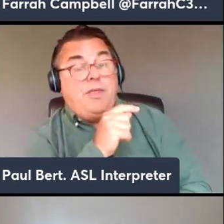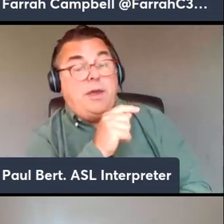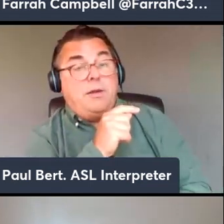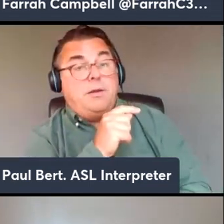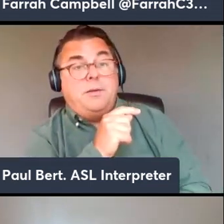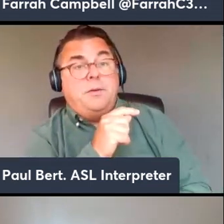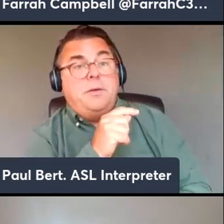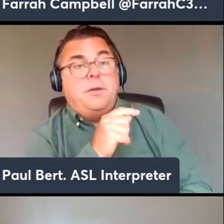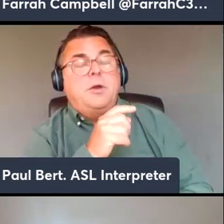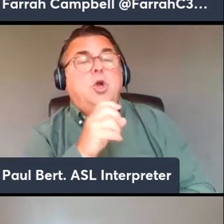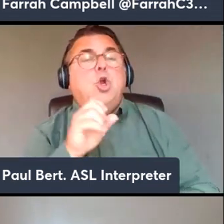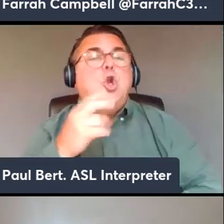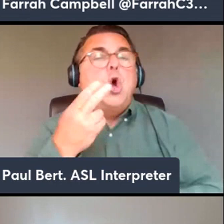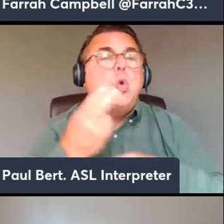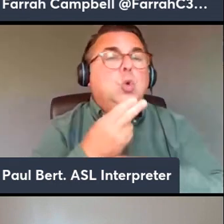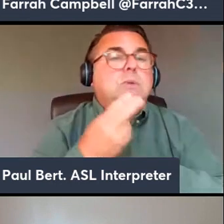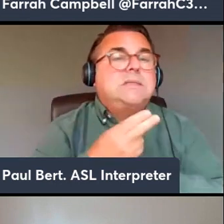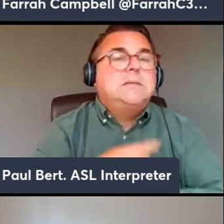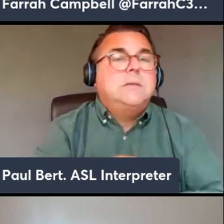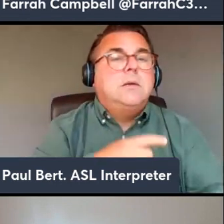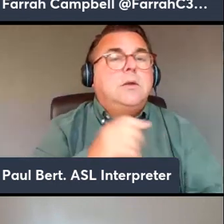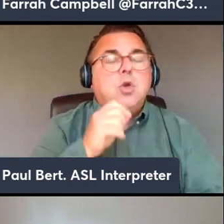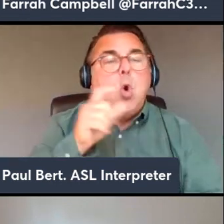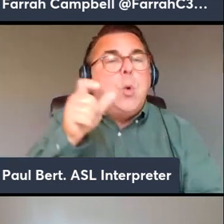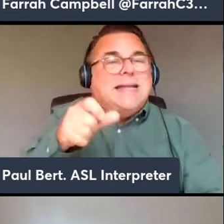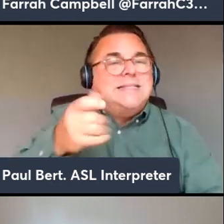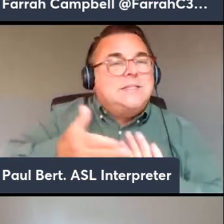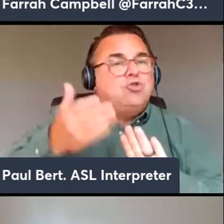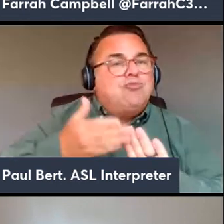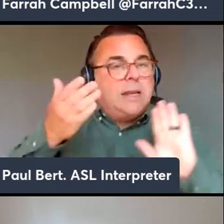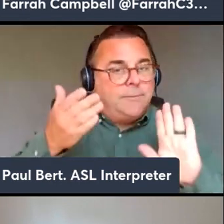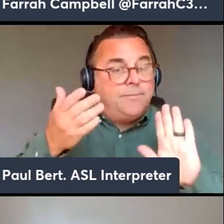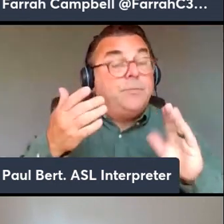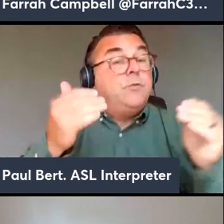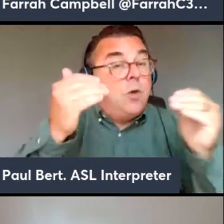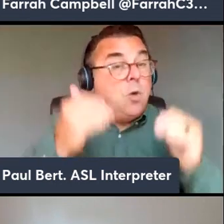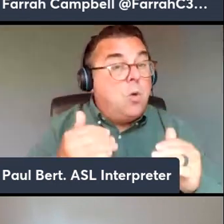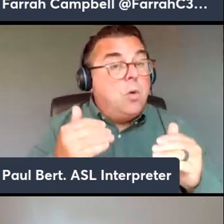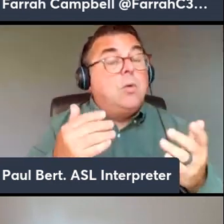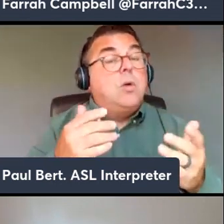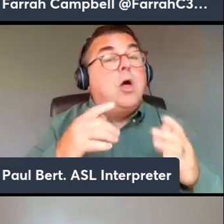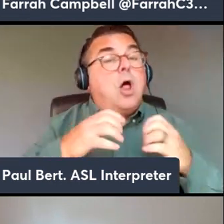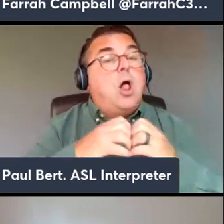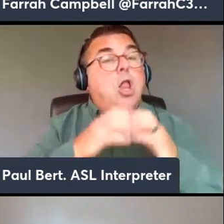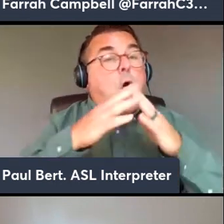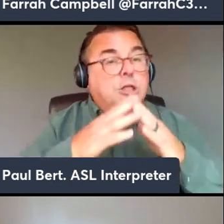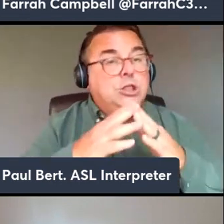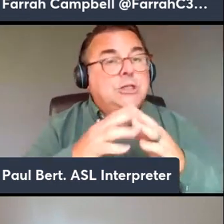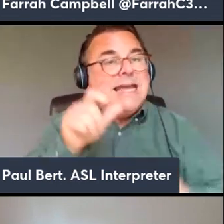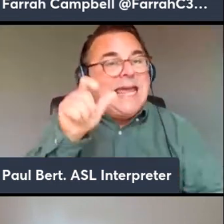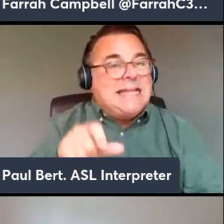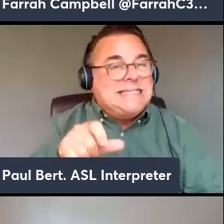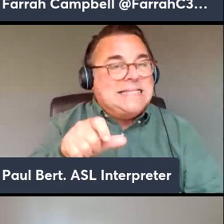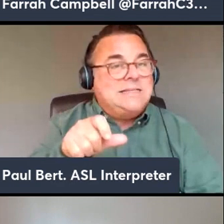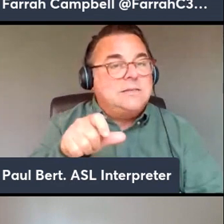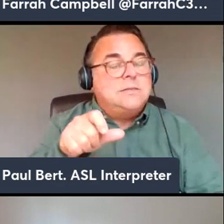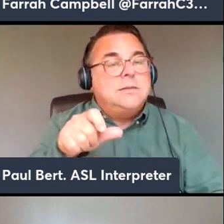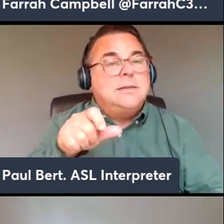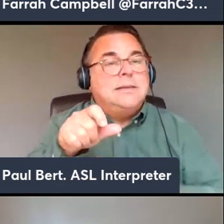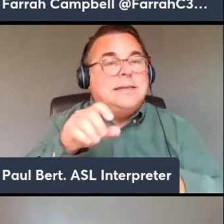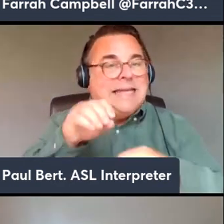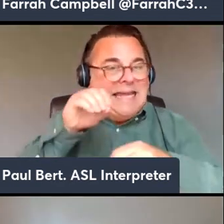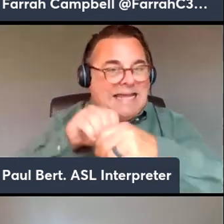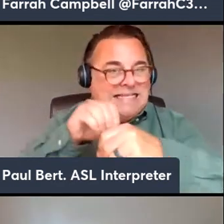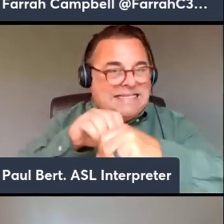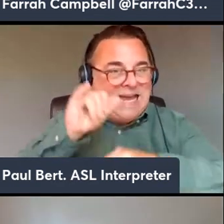no utilization, right? I don't have an instance running on it. So the next step is to launch an instance on top of that